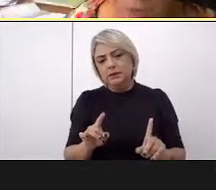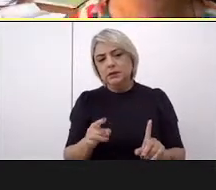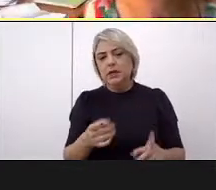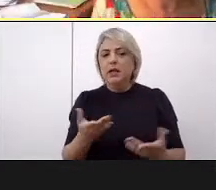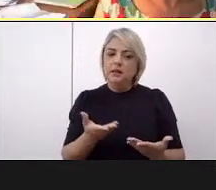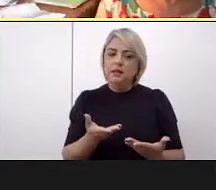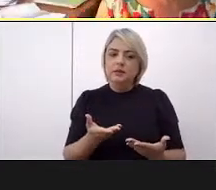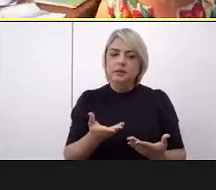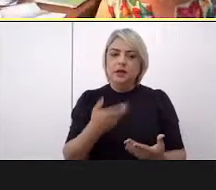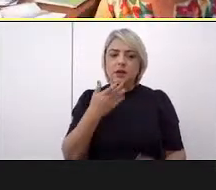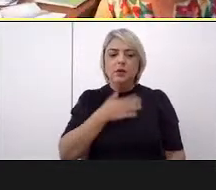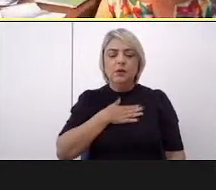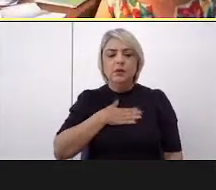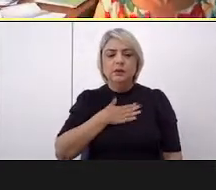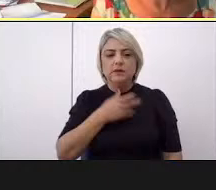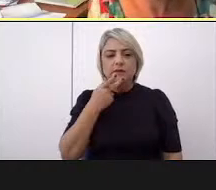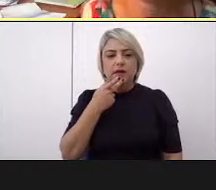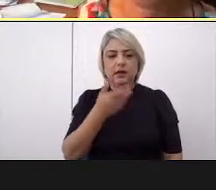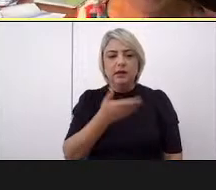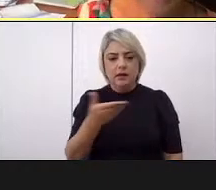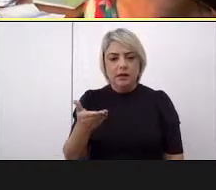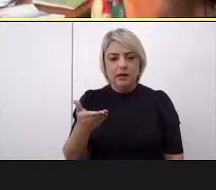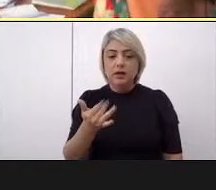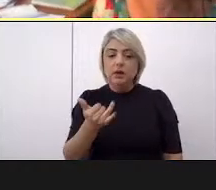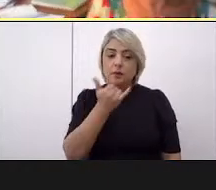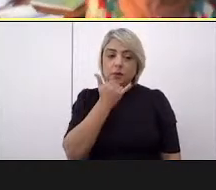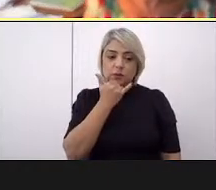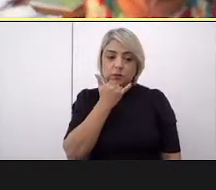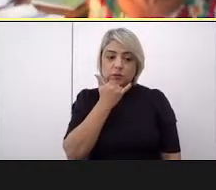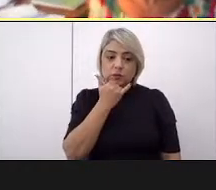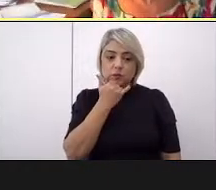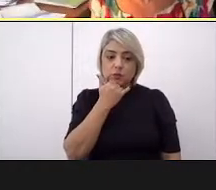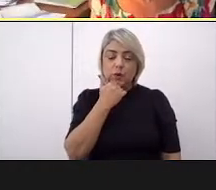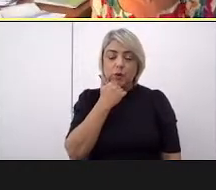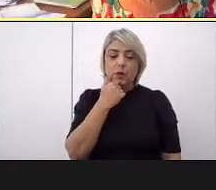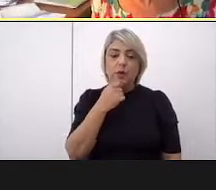I'm sorry, I'm 30 minutes almost, and that's it.